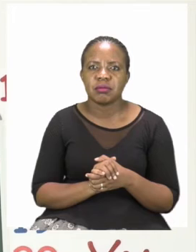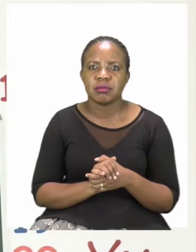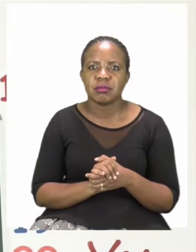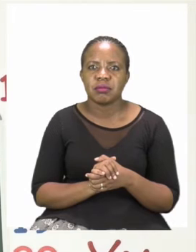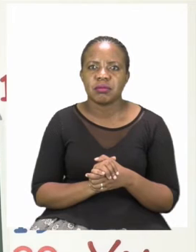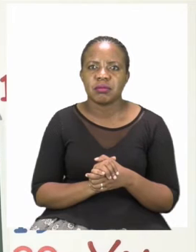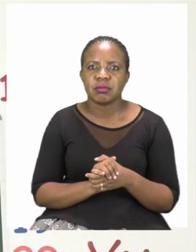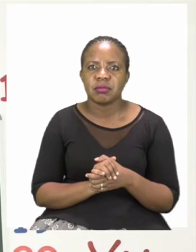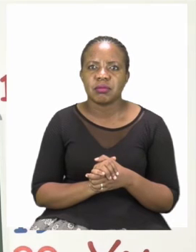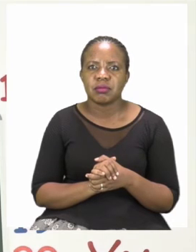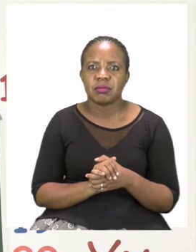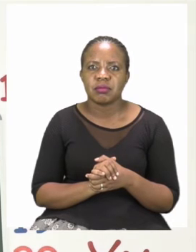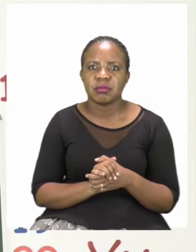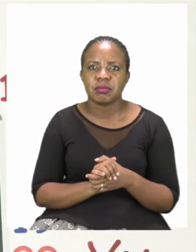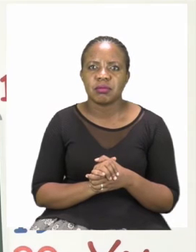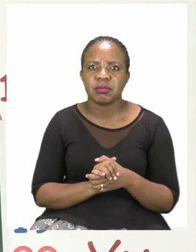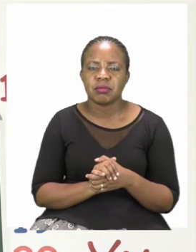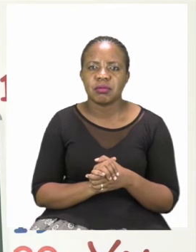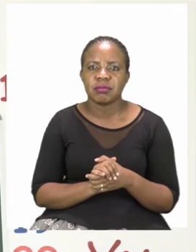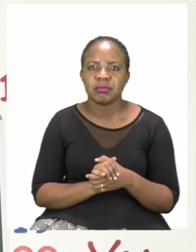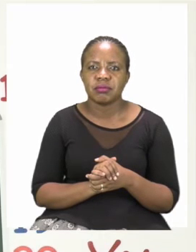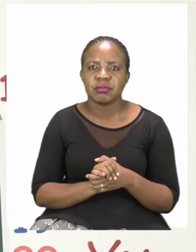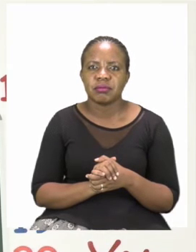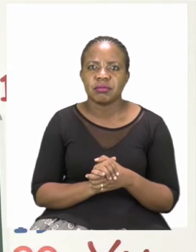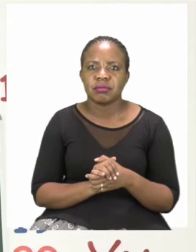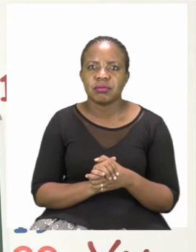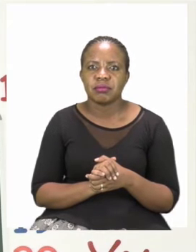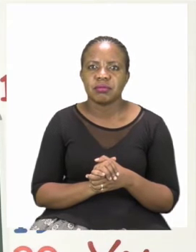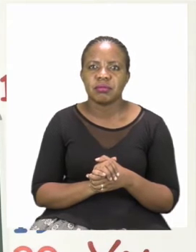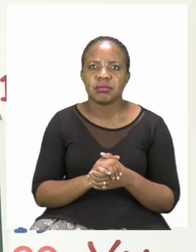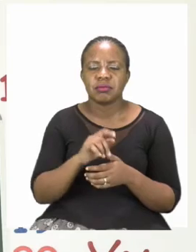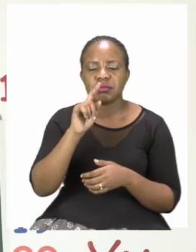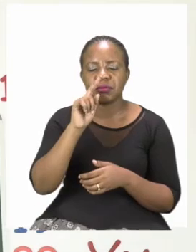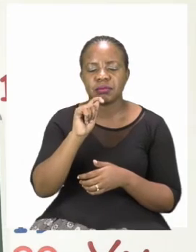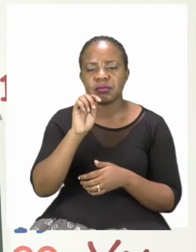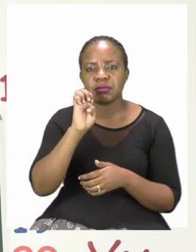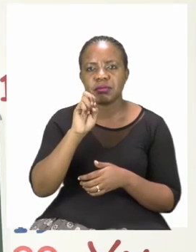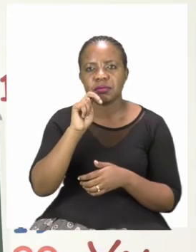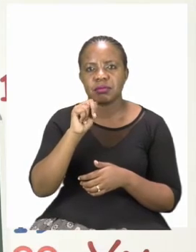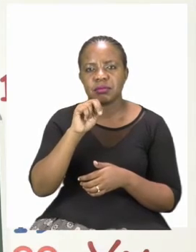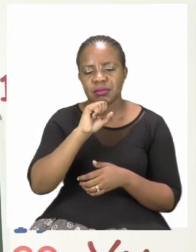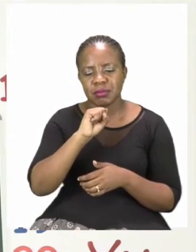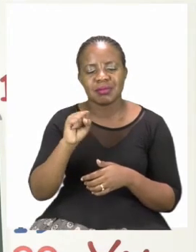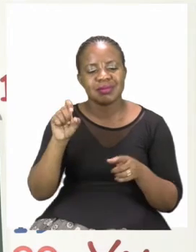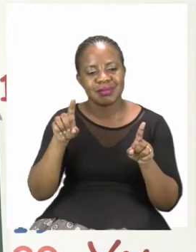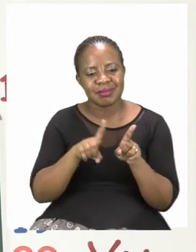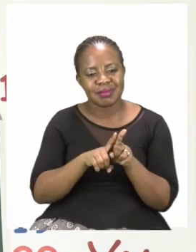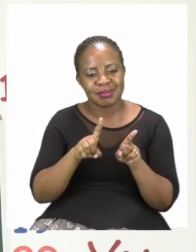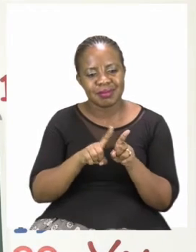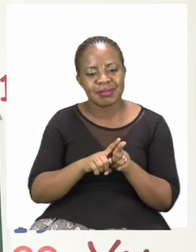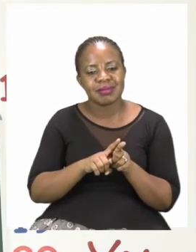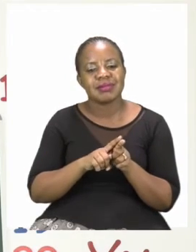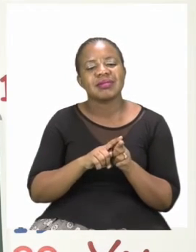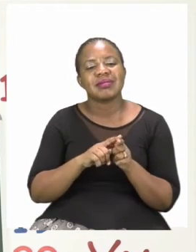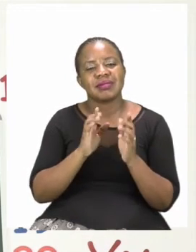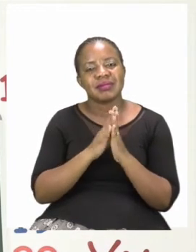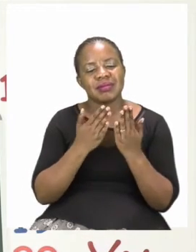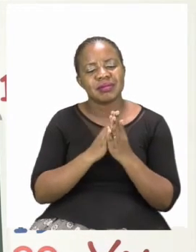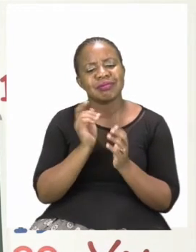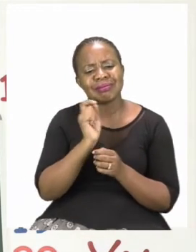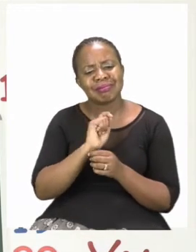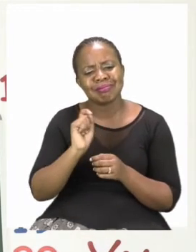O to the other O. Let's take a look at the board. Now on the